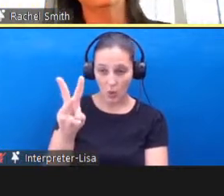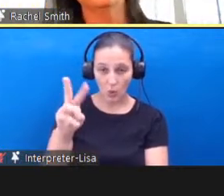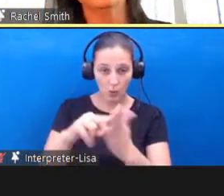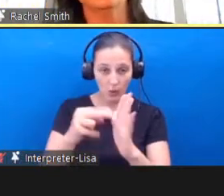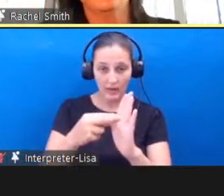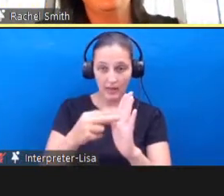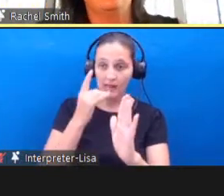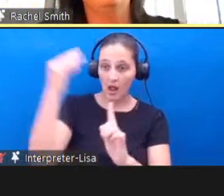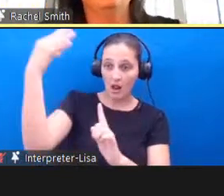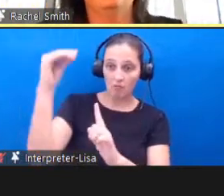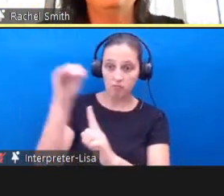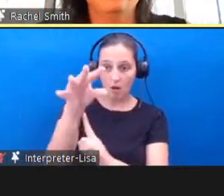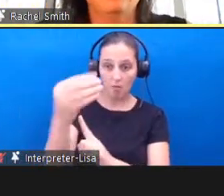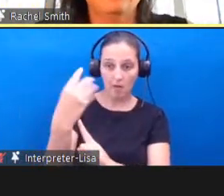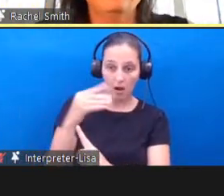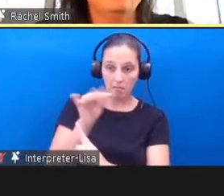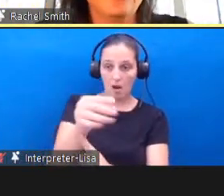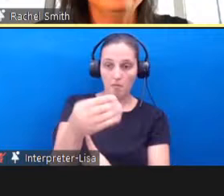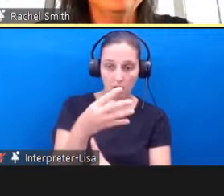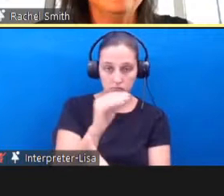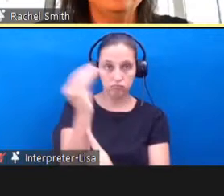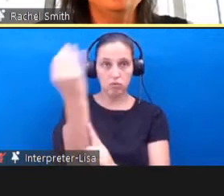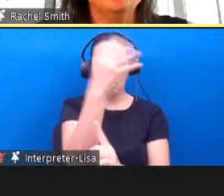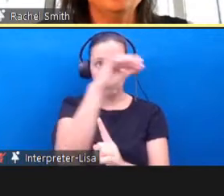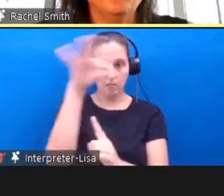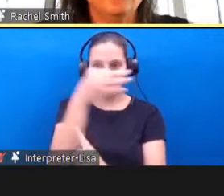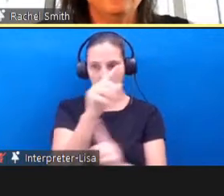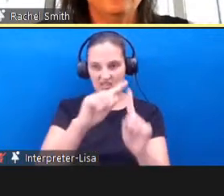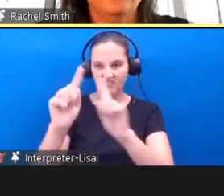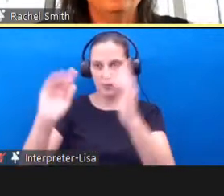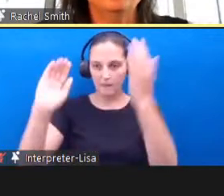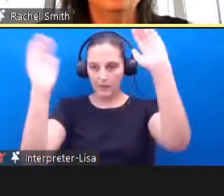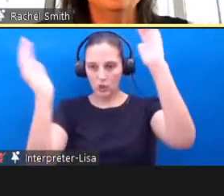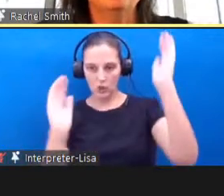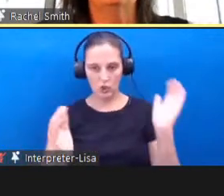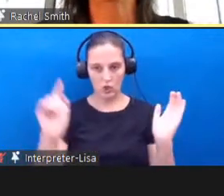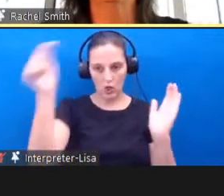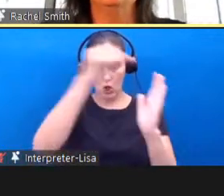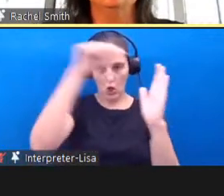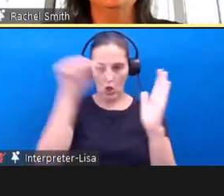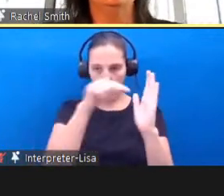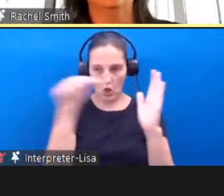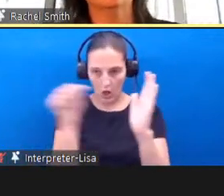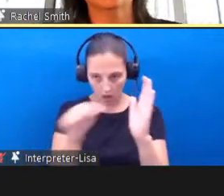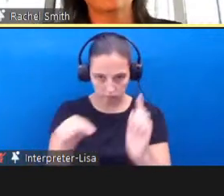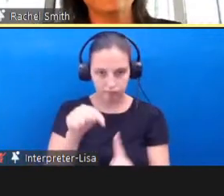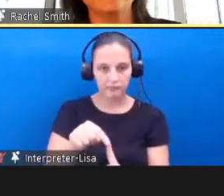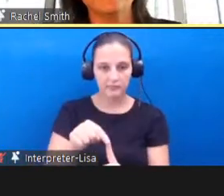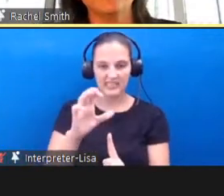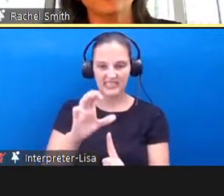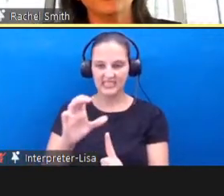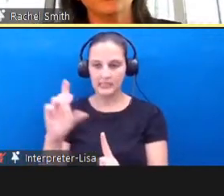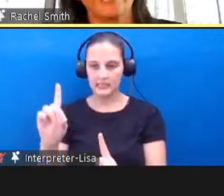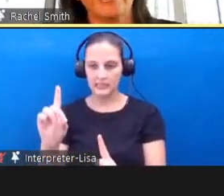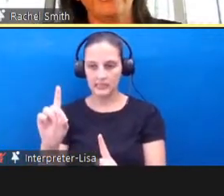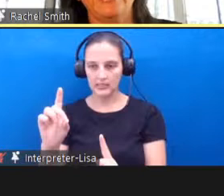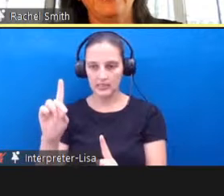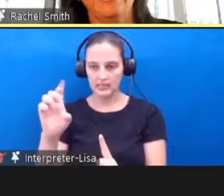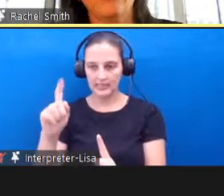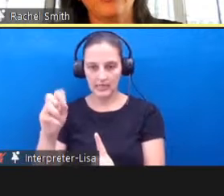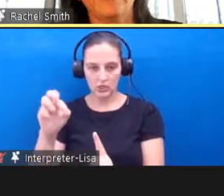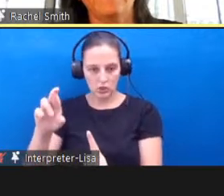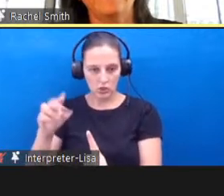different mirrors, and then finally getting to something called a CCD detector. And that's here in this